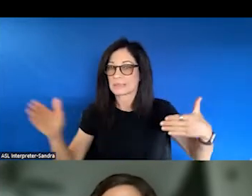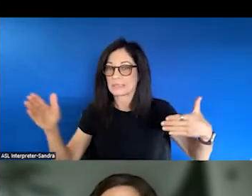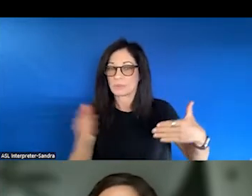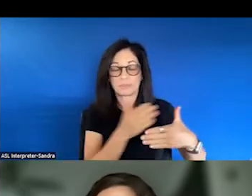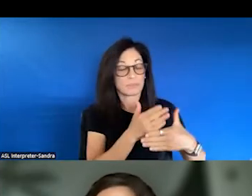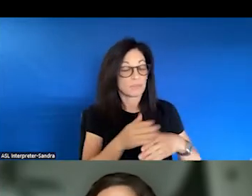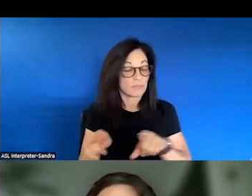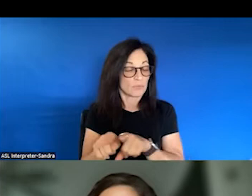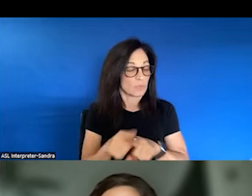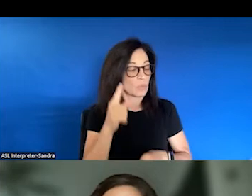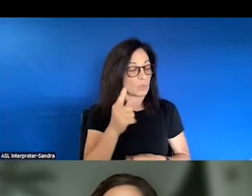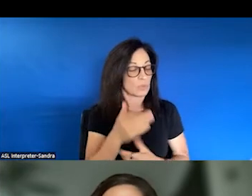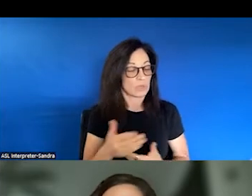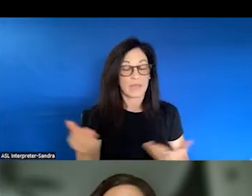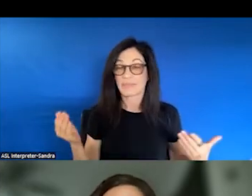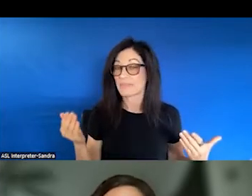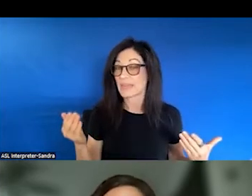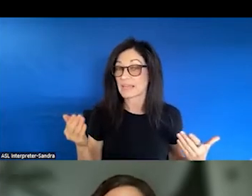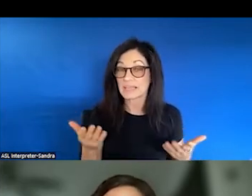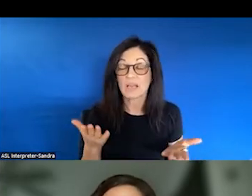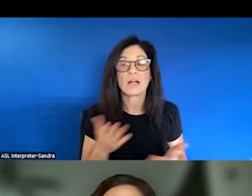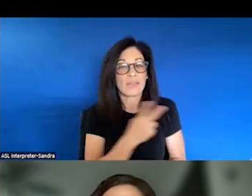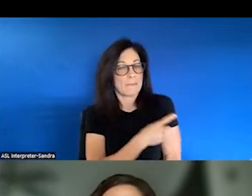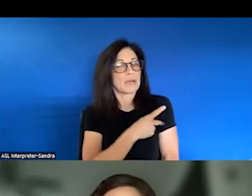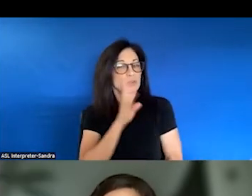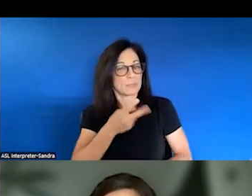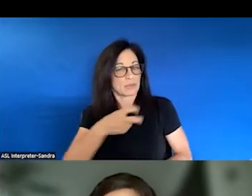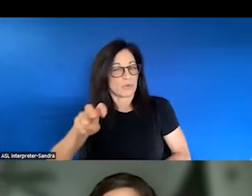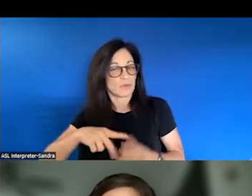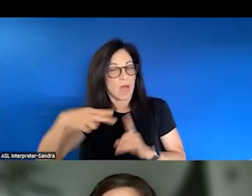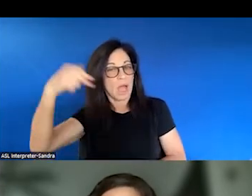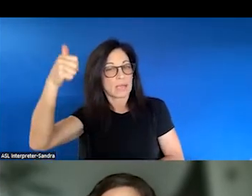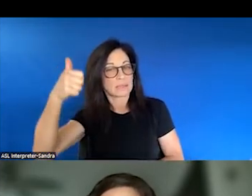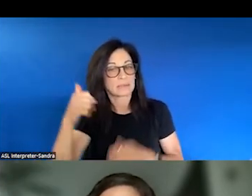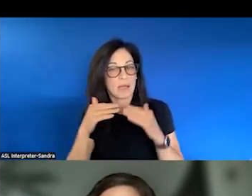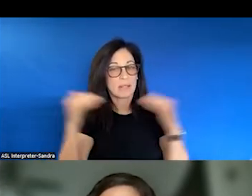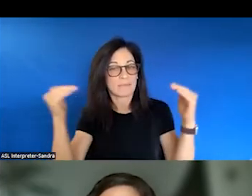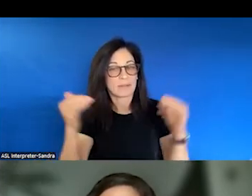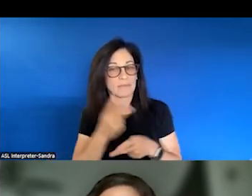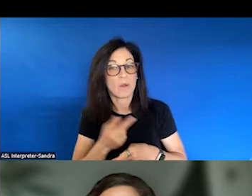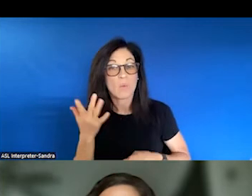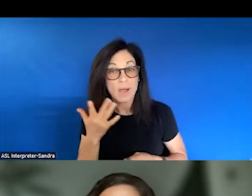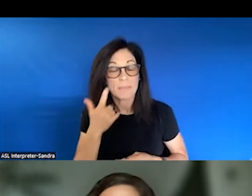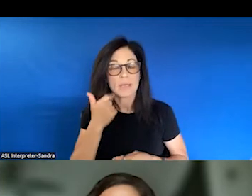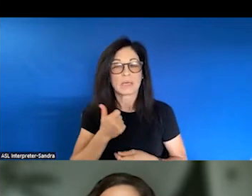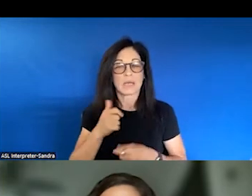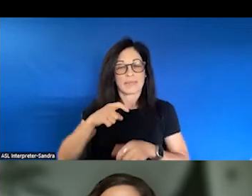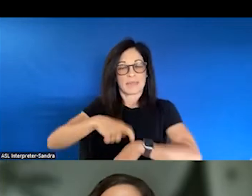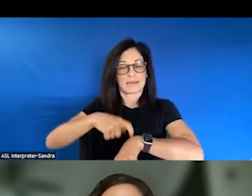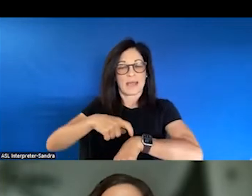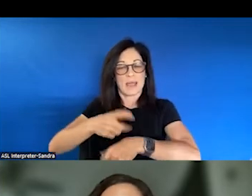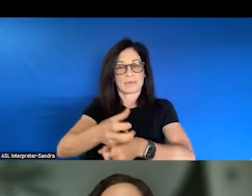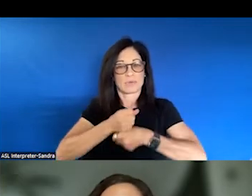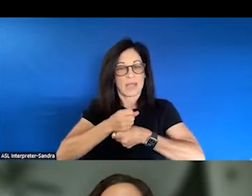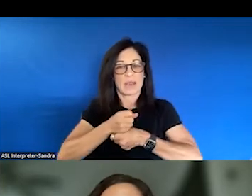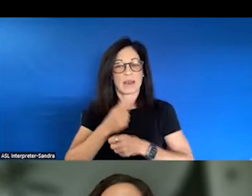of the things that often happened was that patients would be transferred to the highest level of care because the time to get an appropriate